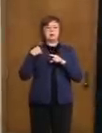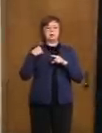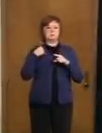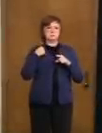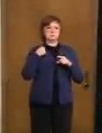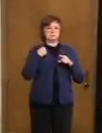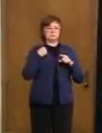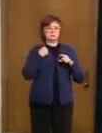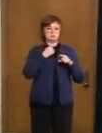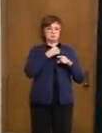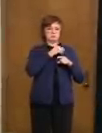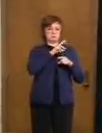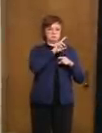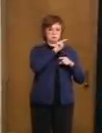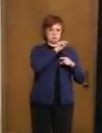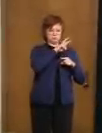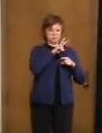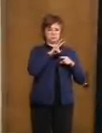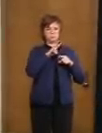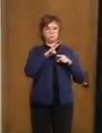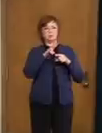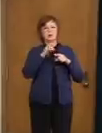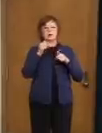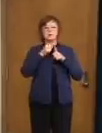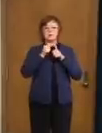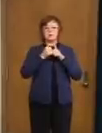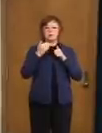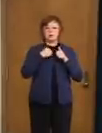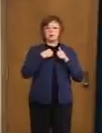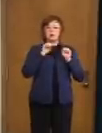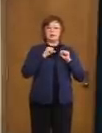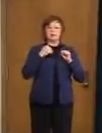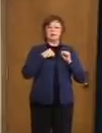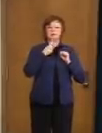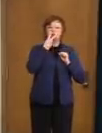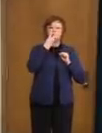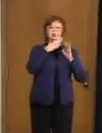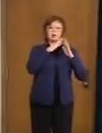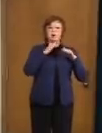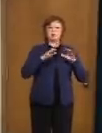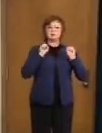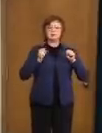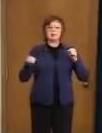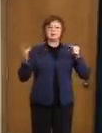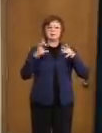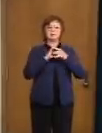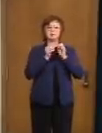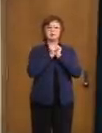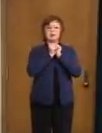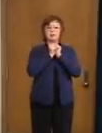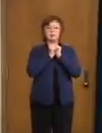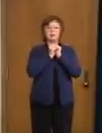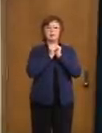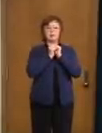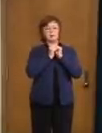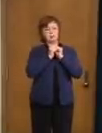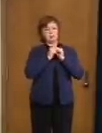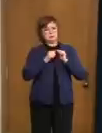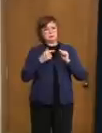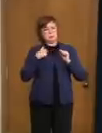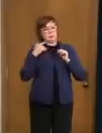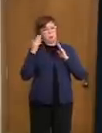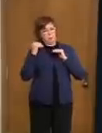been allowing up to 2 or 3 households. But, that did not happen. We saw a further dip in holidays that was artifactual